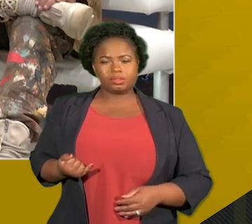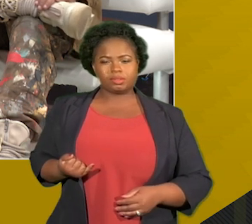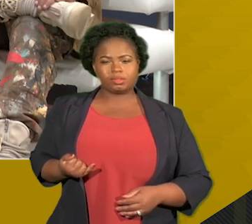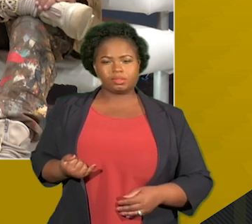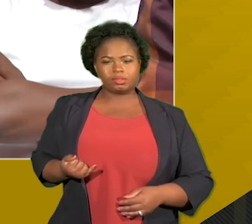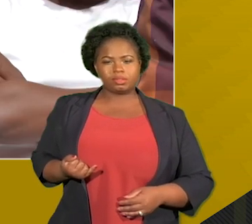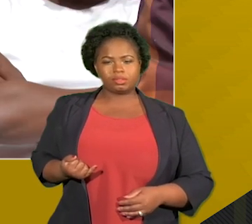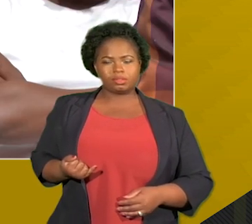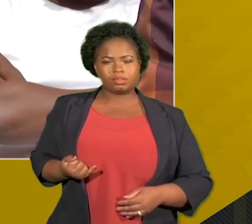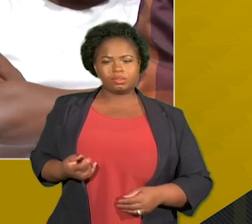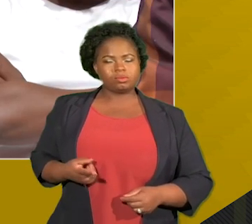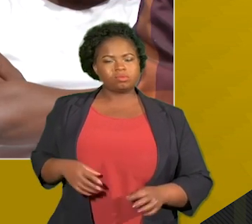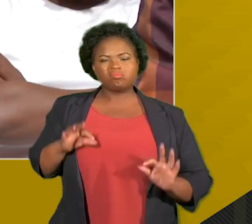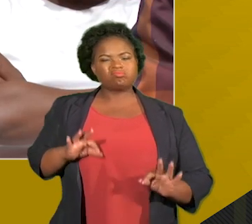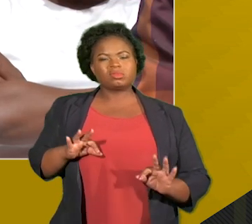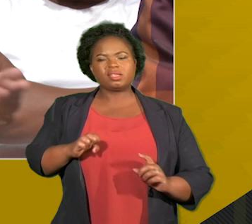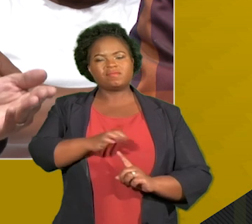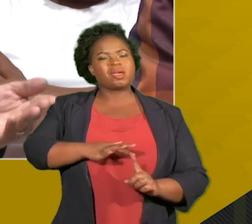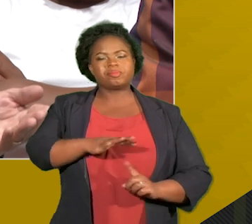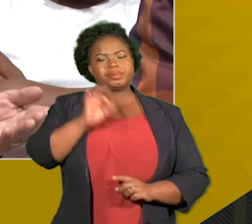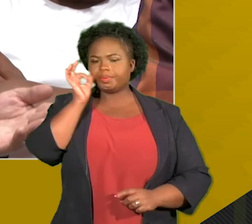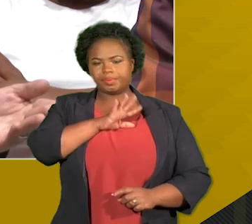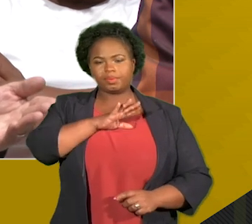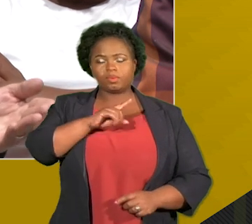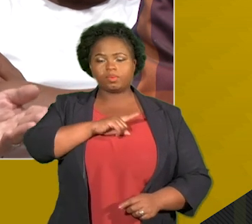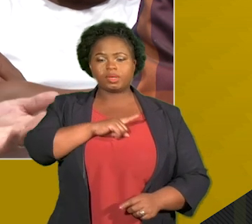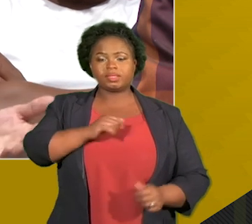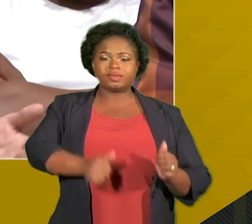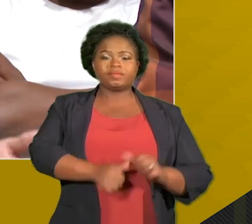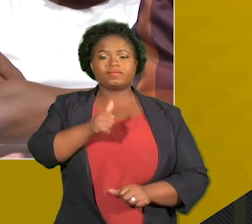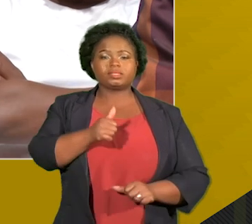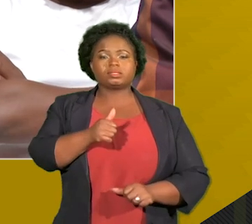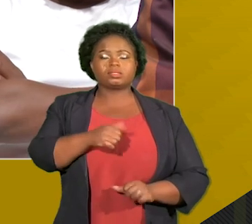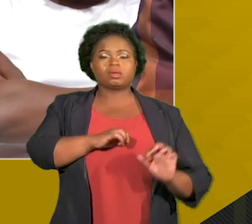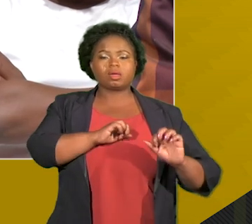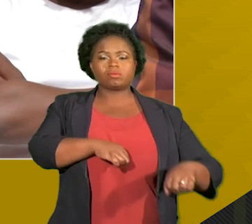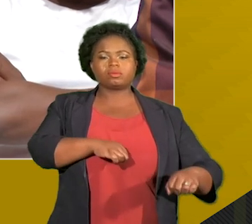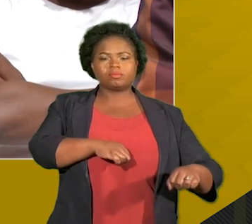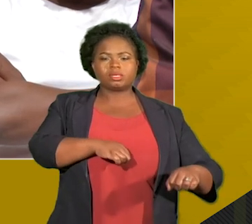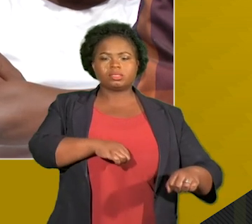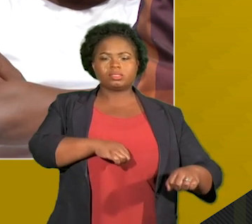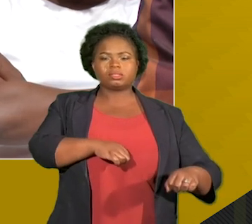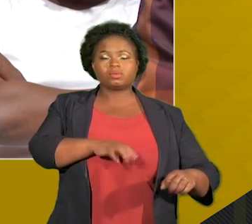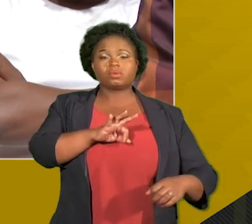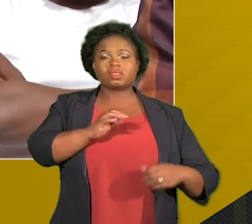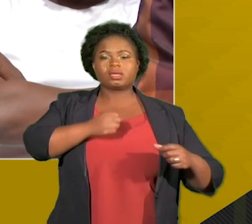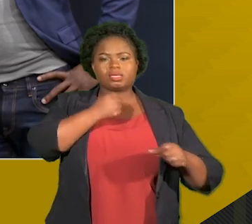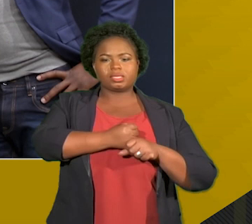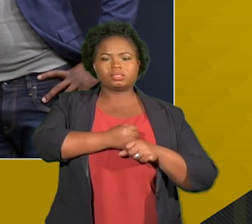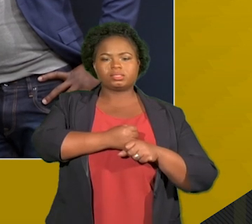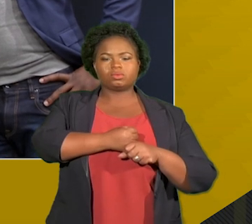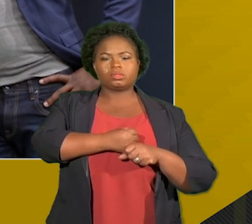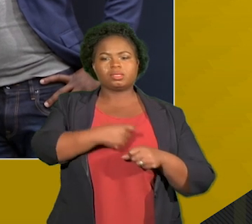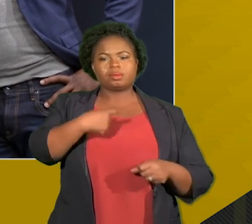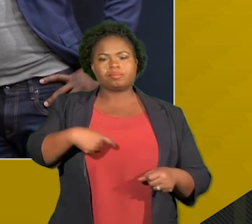is that there isn't a conducive environment for that sort of thing. Our first lease agreement that we had for our studio was 3 years with personal